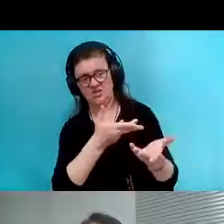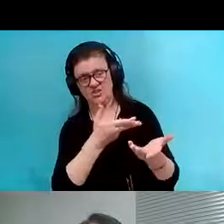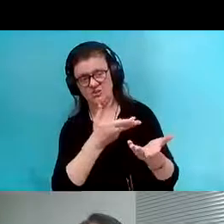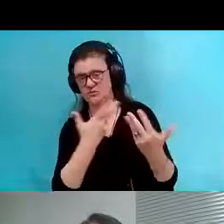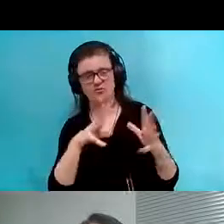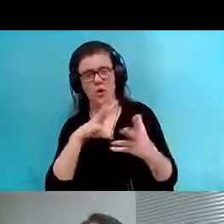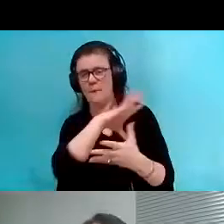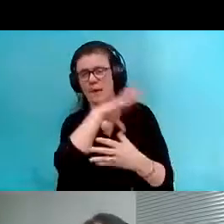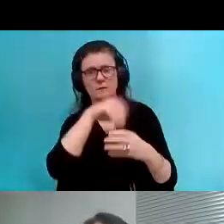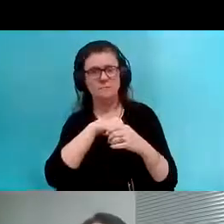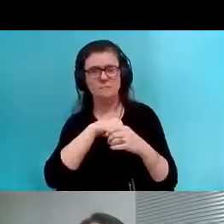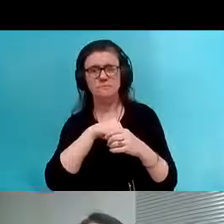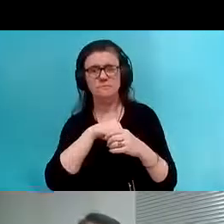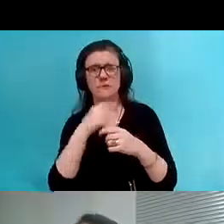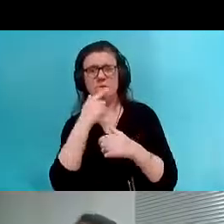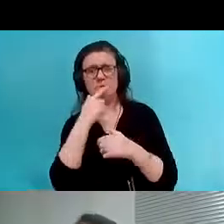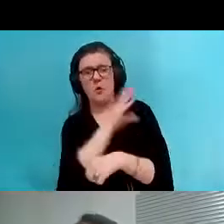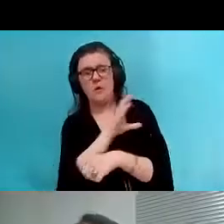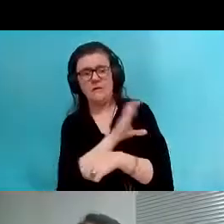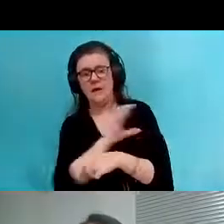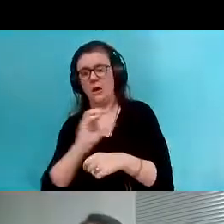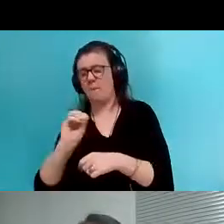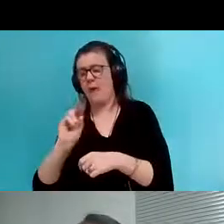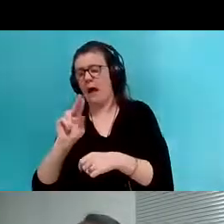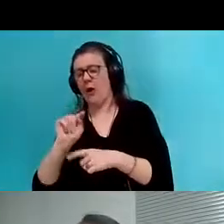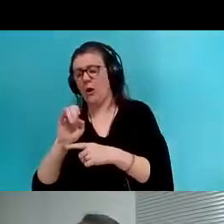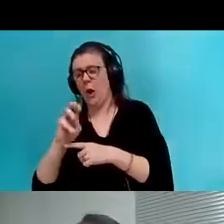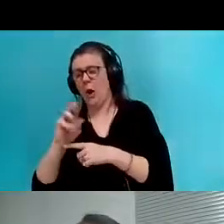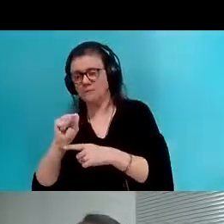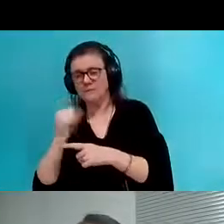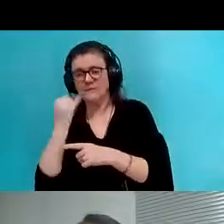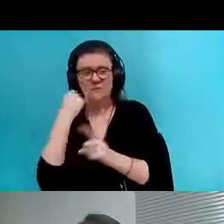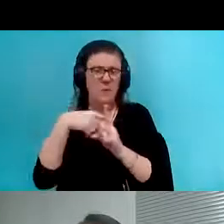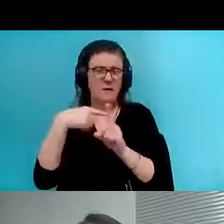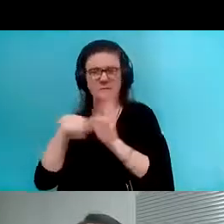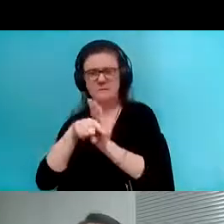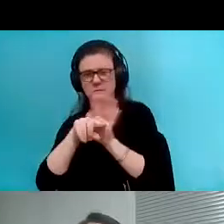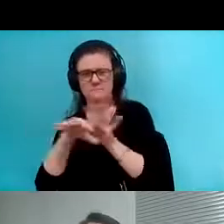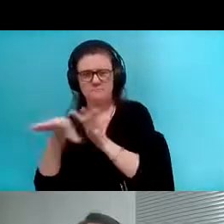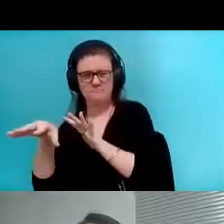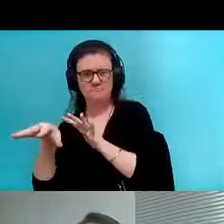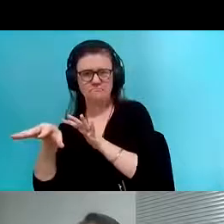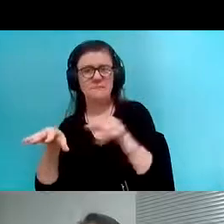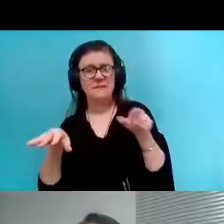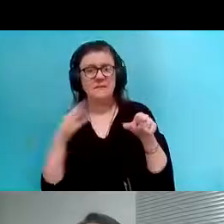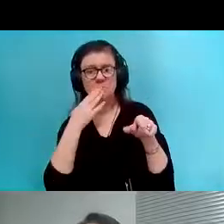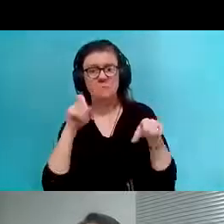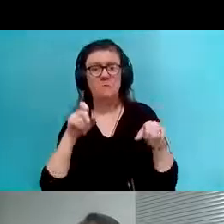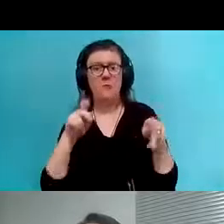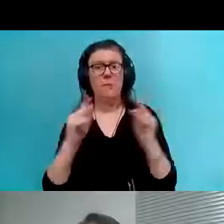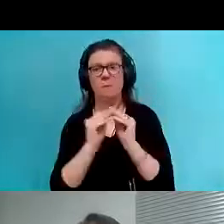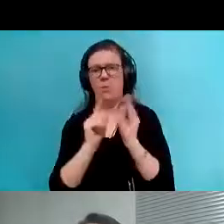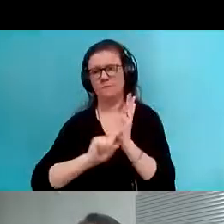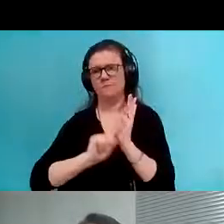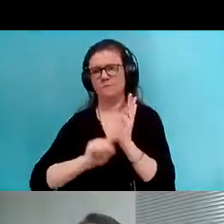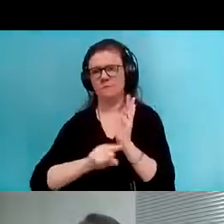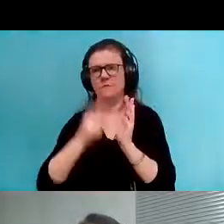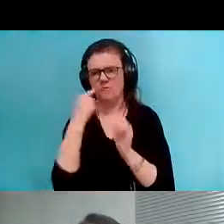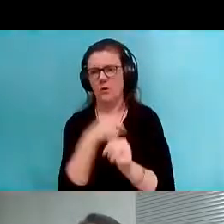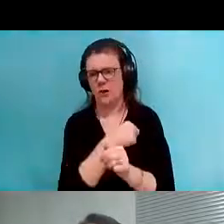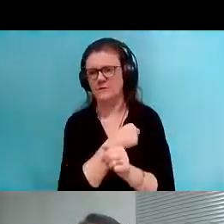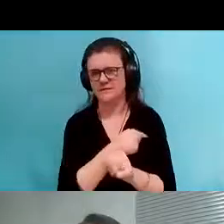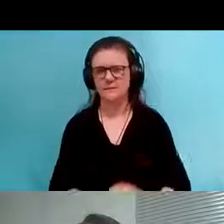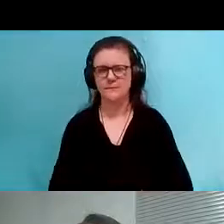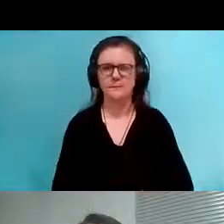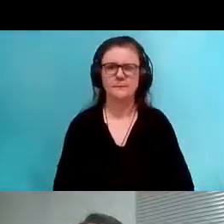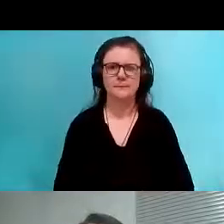of clinical outcome findings or vice versa. So this may be a potential future research question of interest for